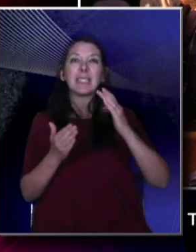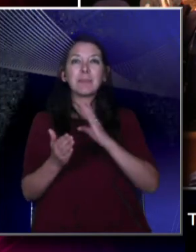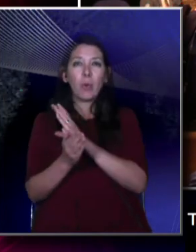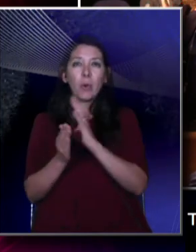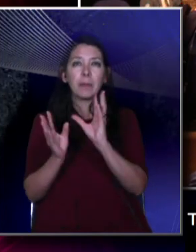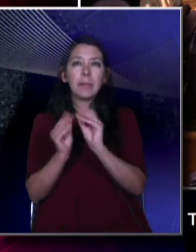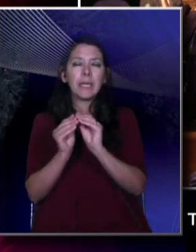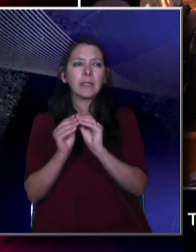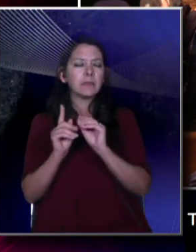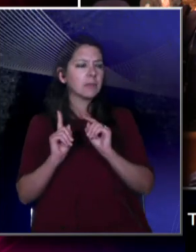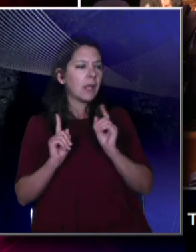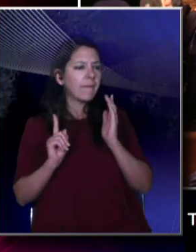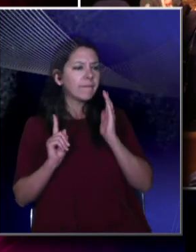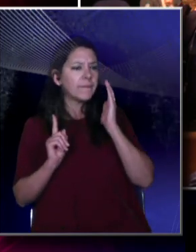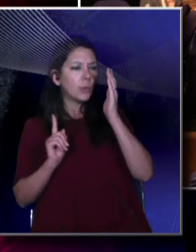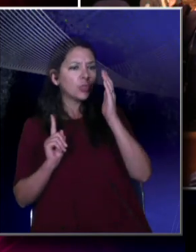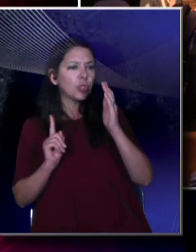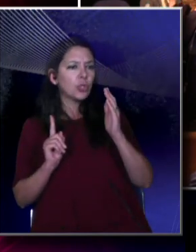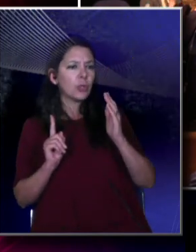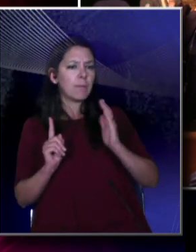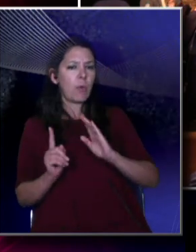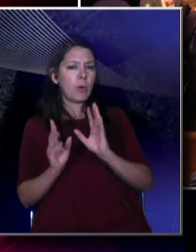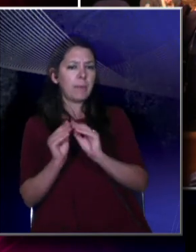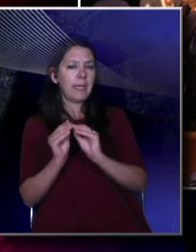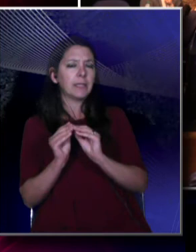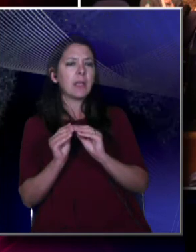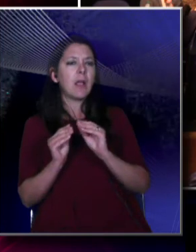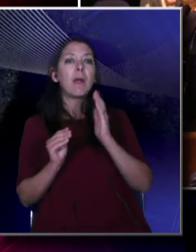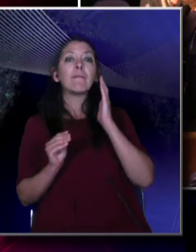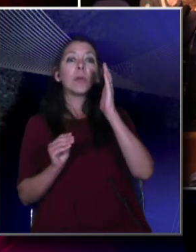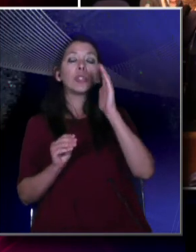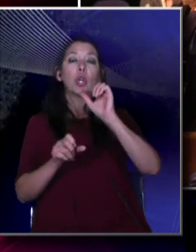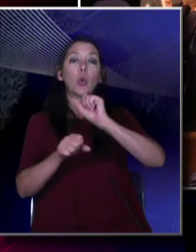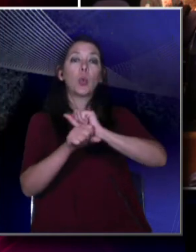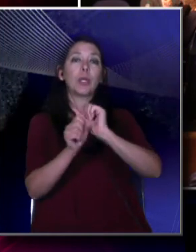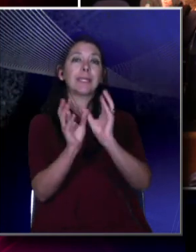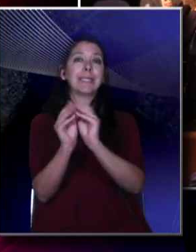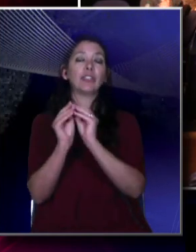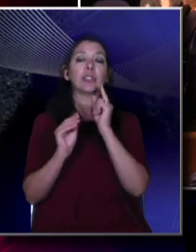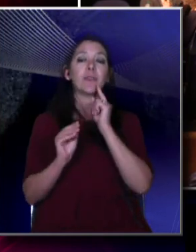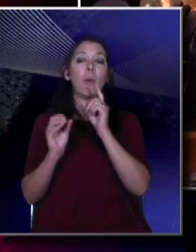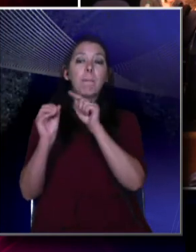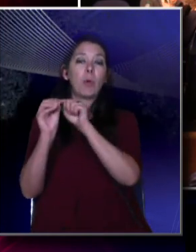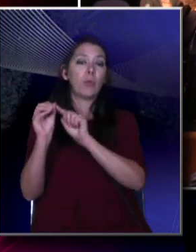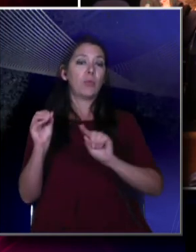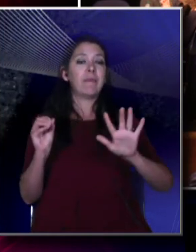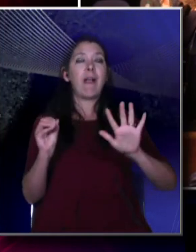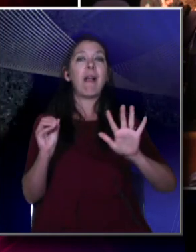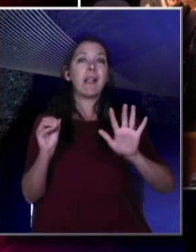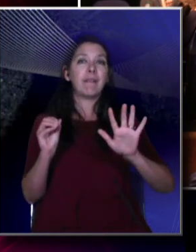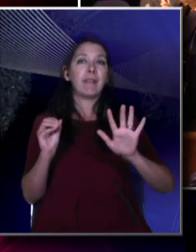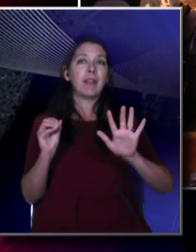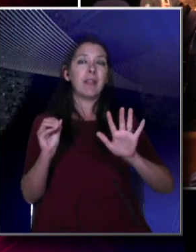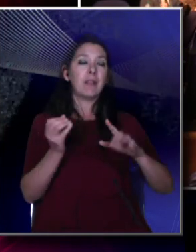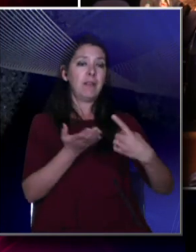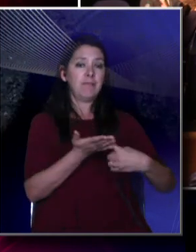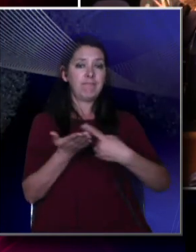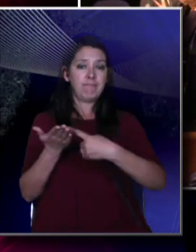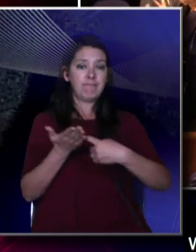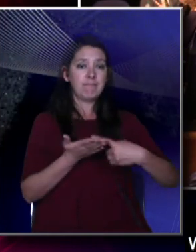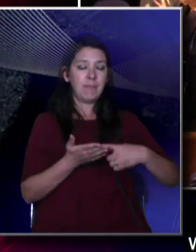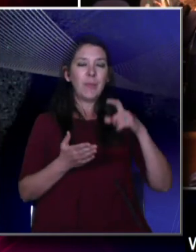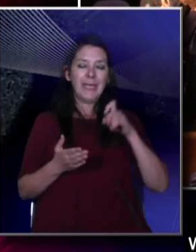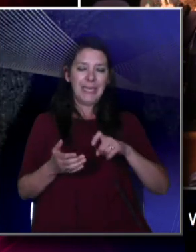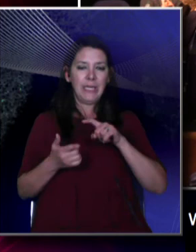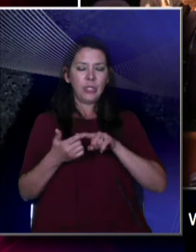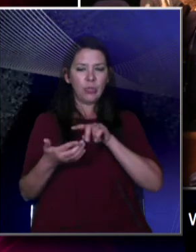Future, the work session for the birth through 5. We need to look at that